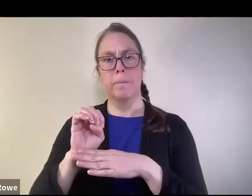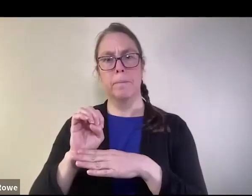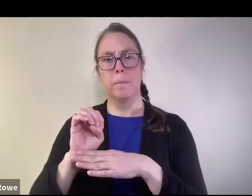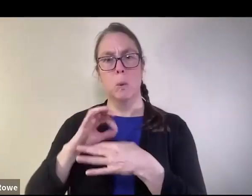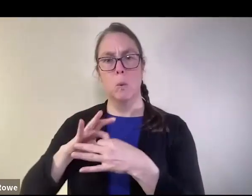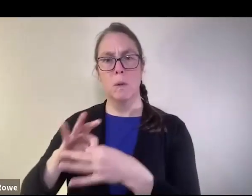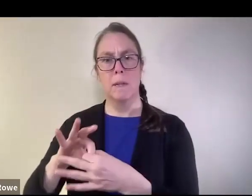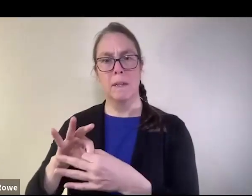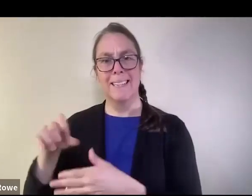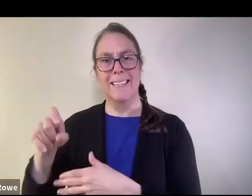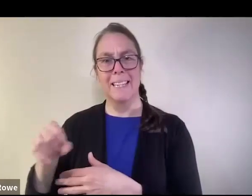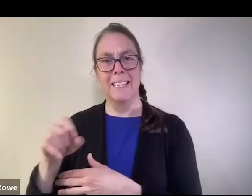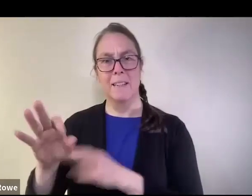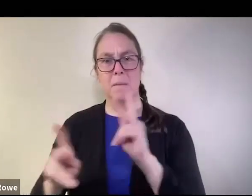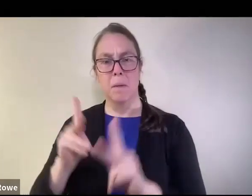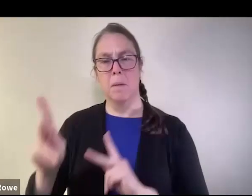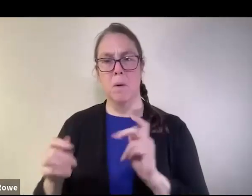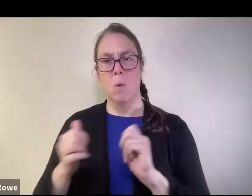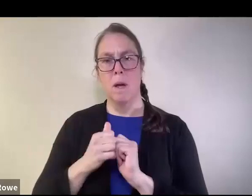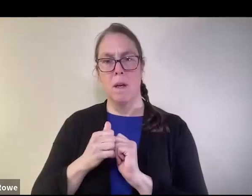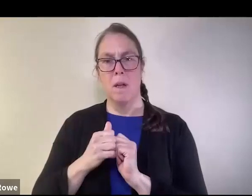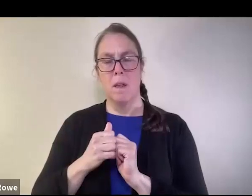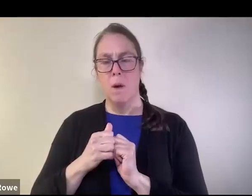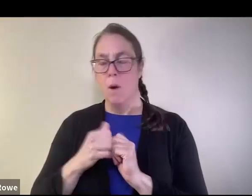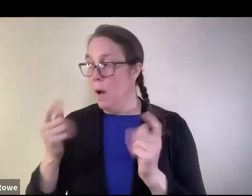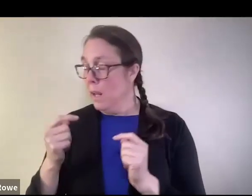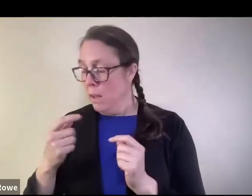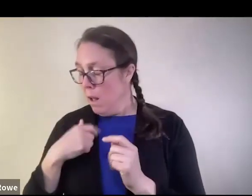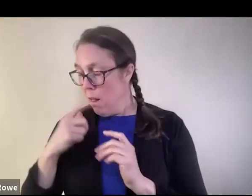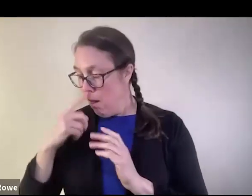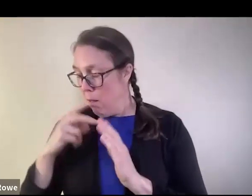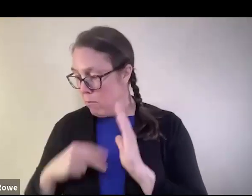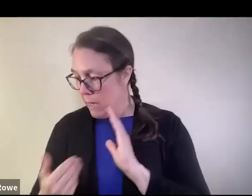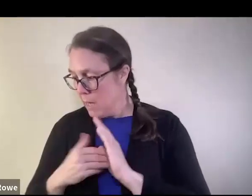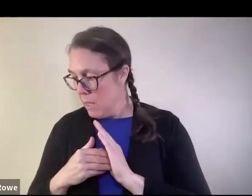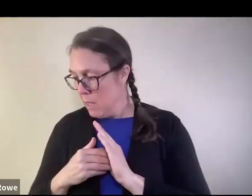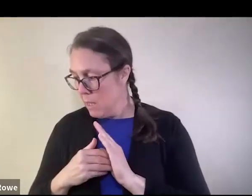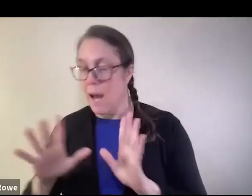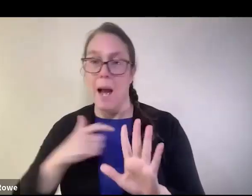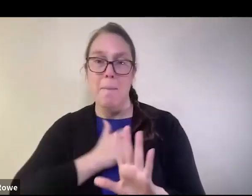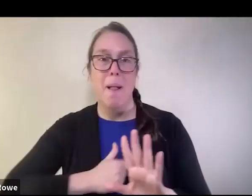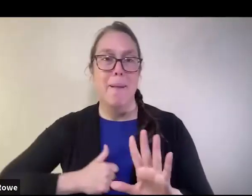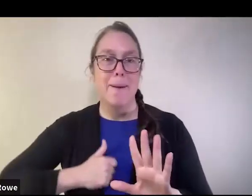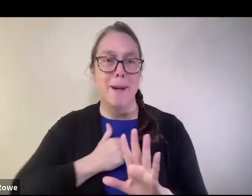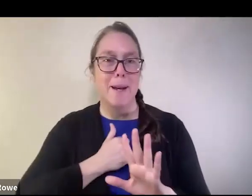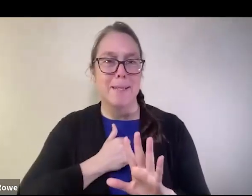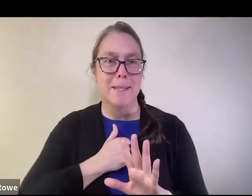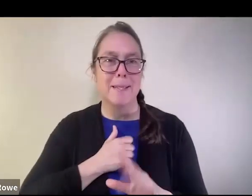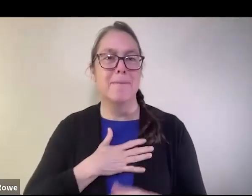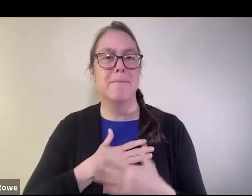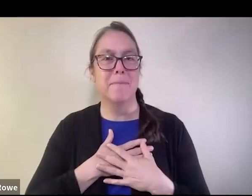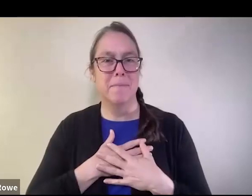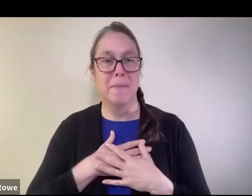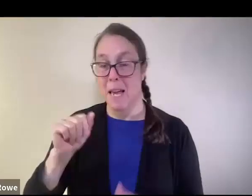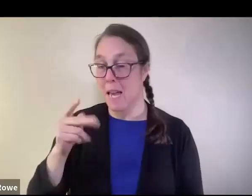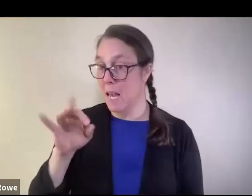related needs of people with? Wait, we've already done it, sorry. I apologize. April, do you want